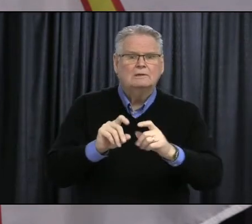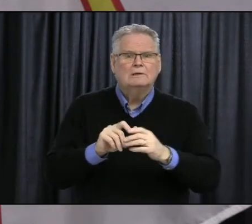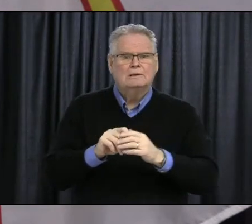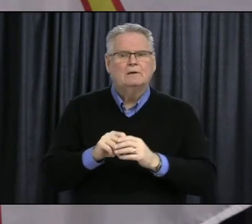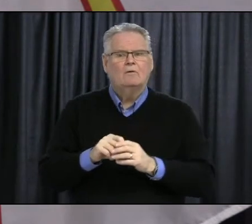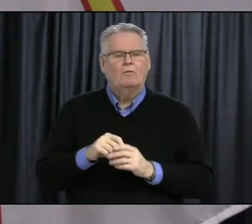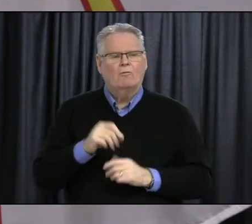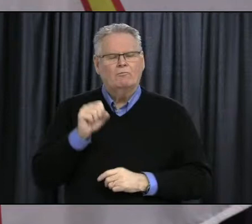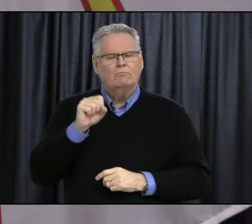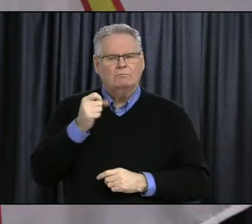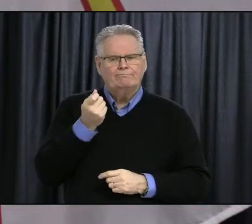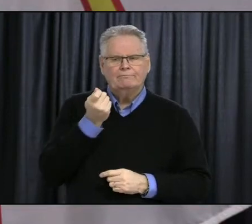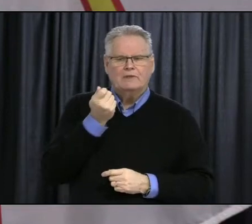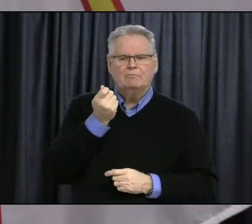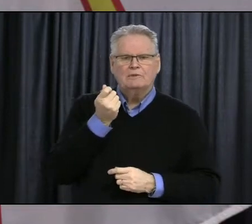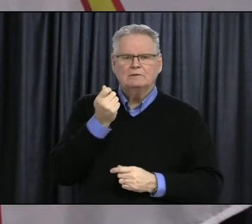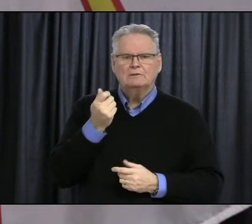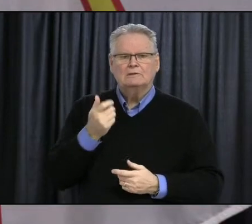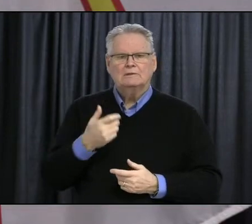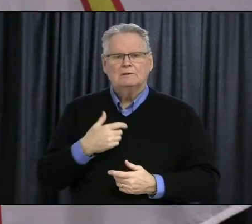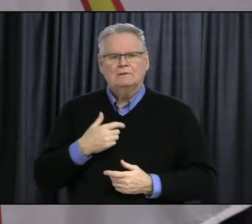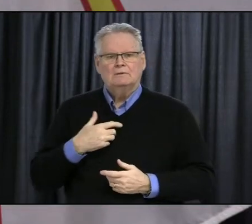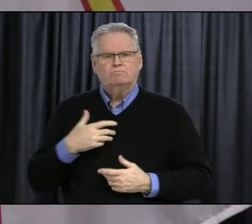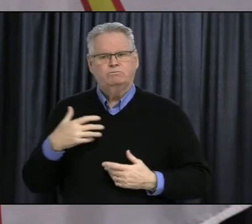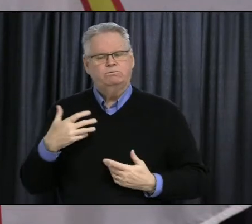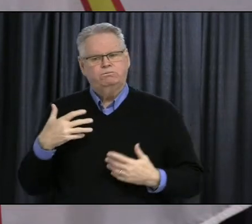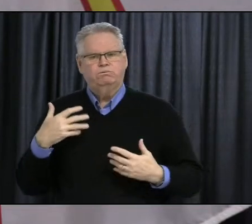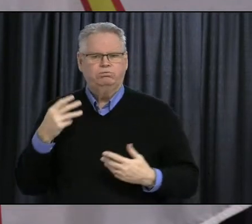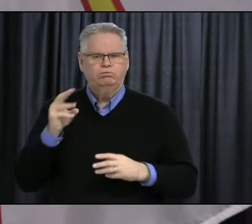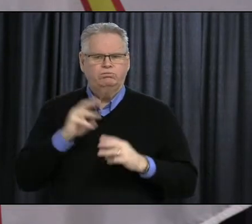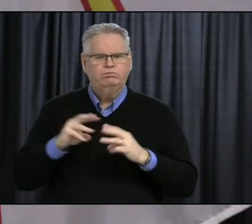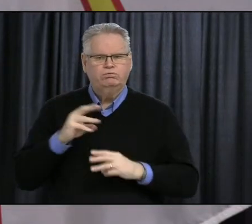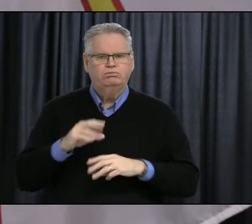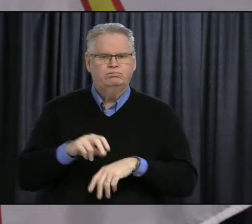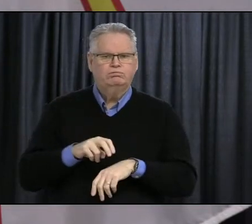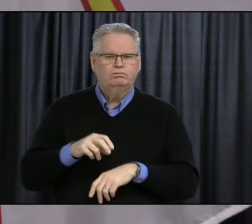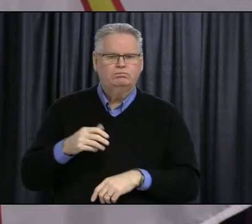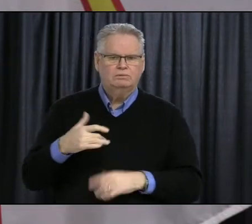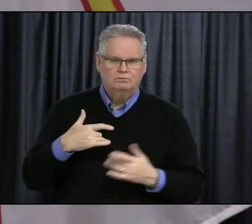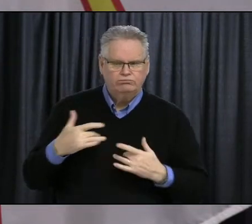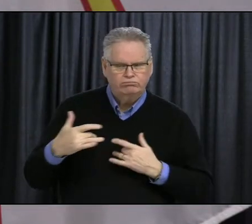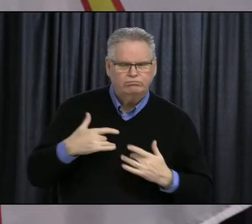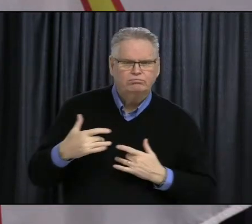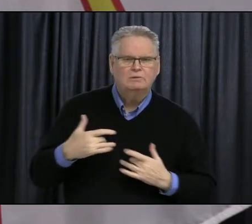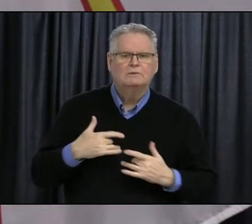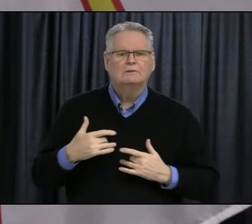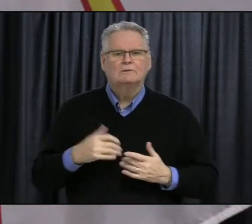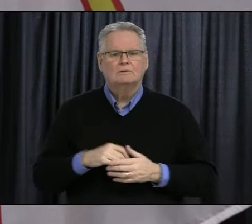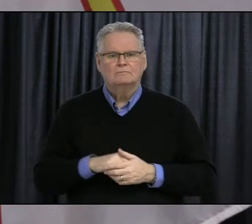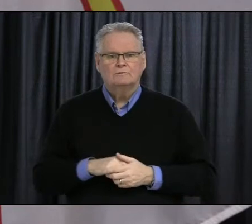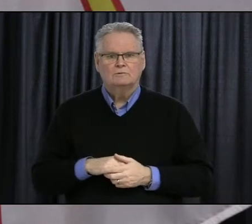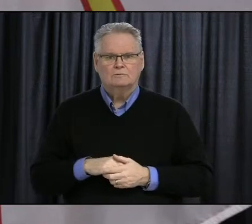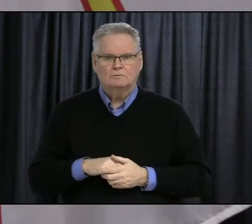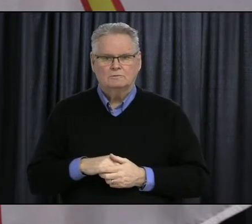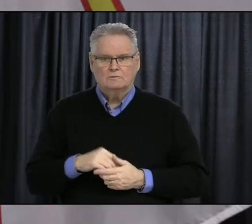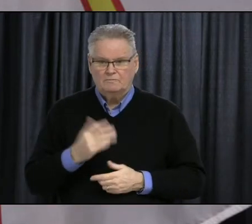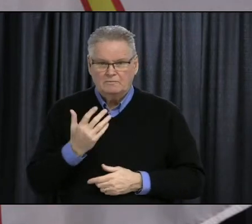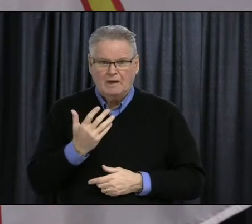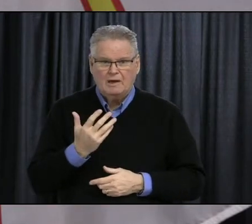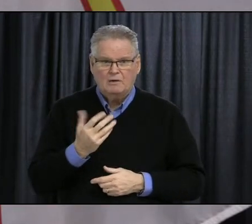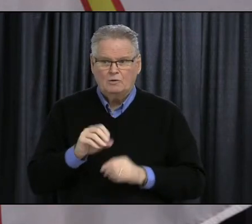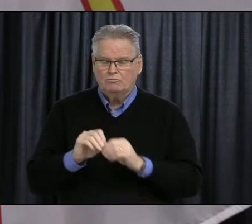it's, you know, it's a lot of work to do. So it was a lot of work for public health and Eastern Health